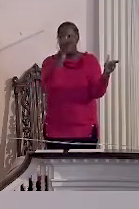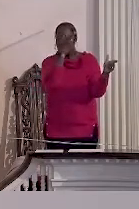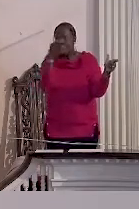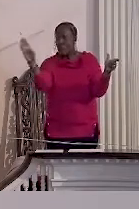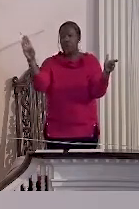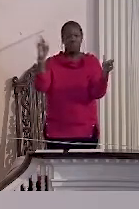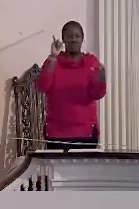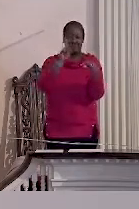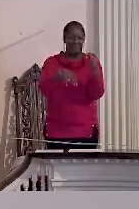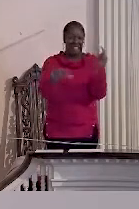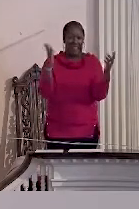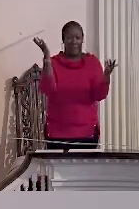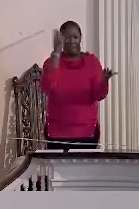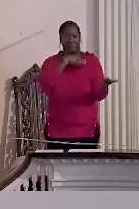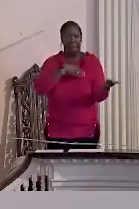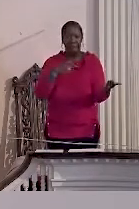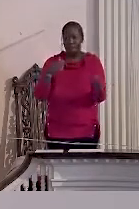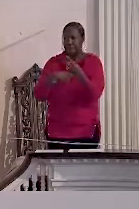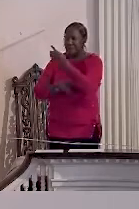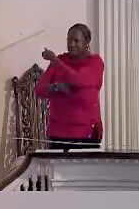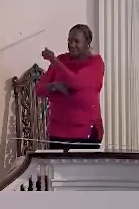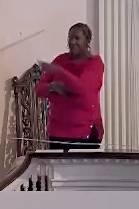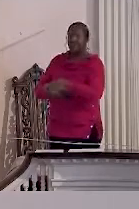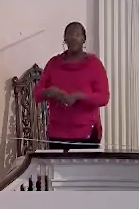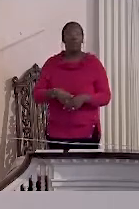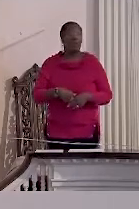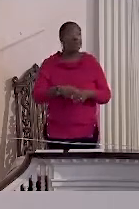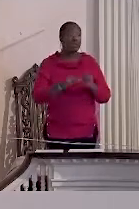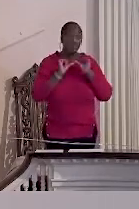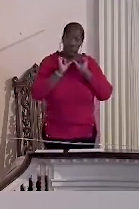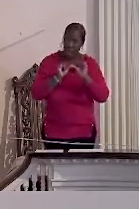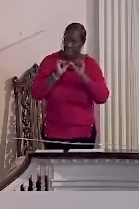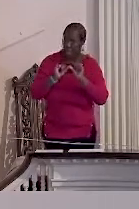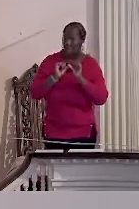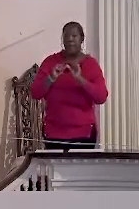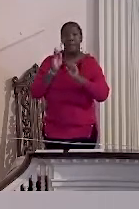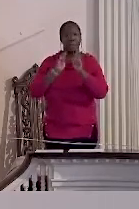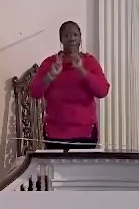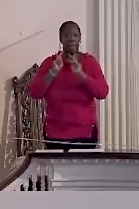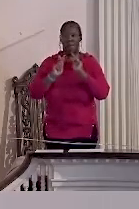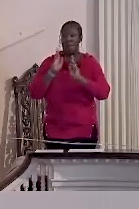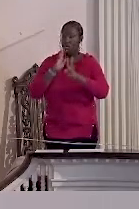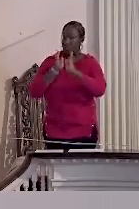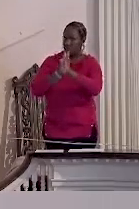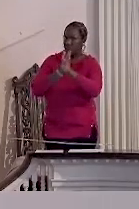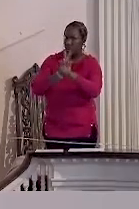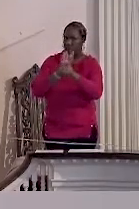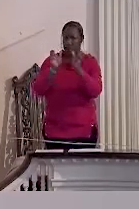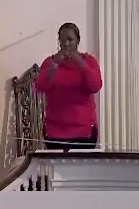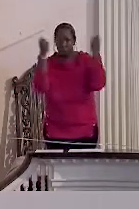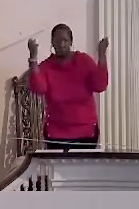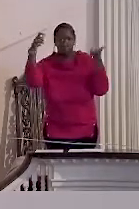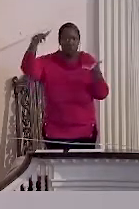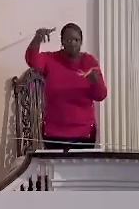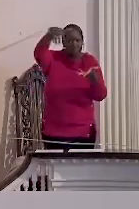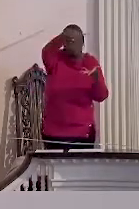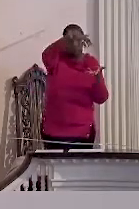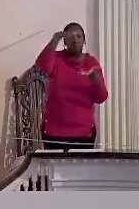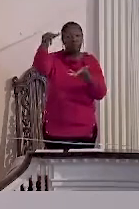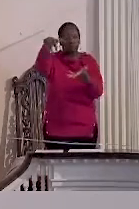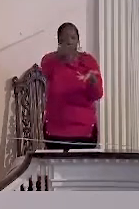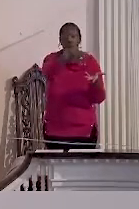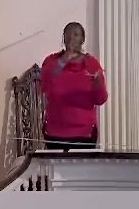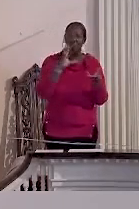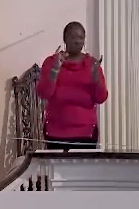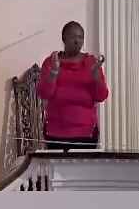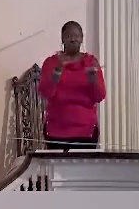it's very hard to miss. A steady stream of people stops by there, so food clears out